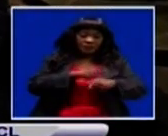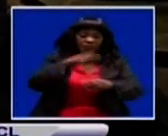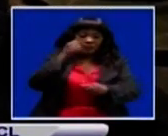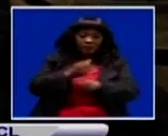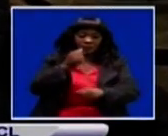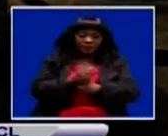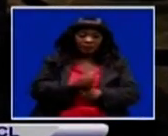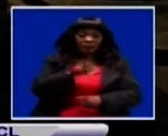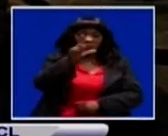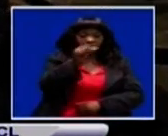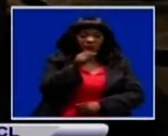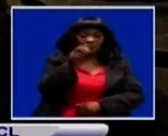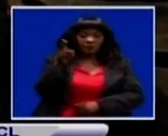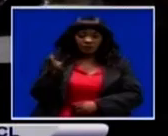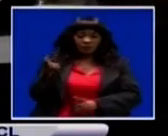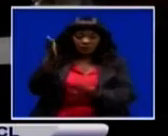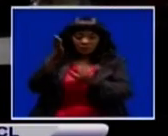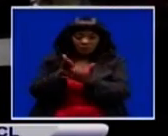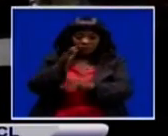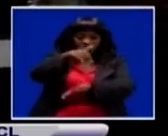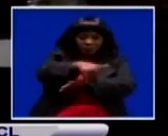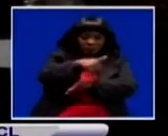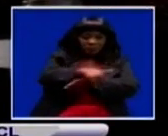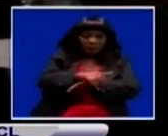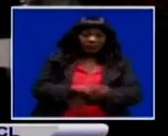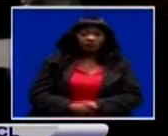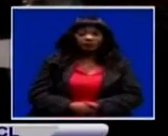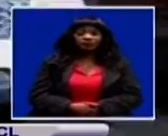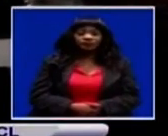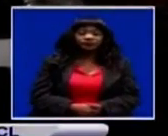lasted from 20 hours to midnight.